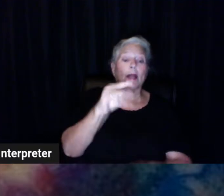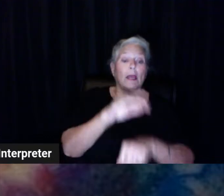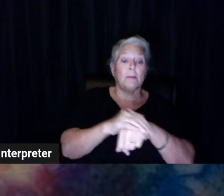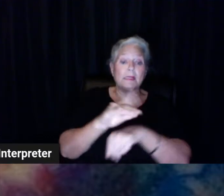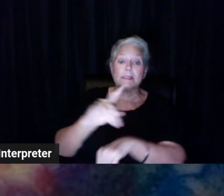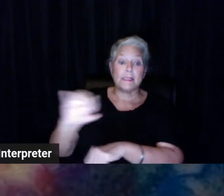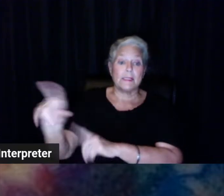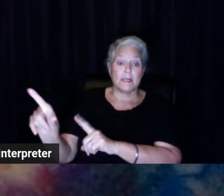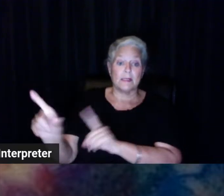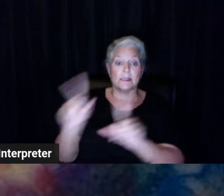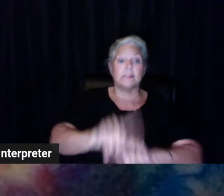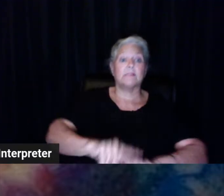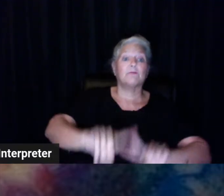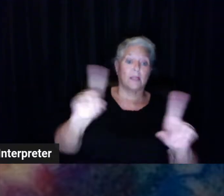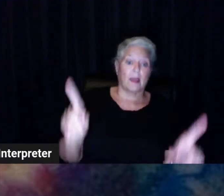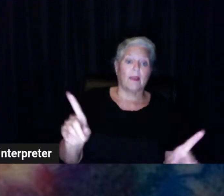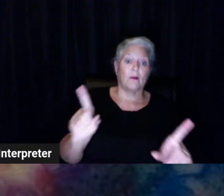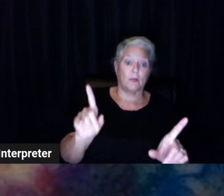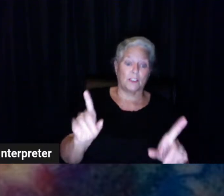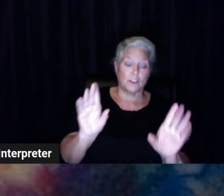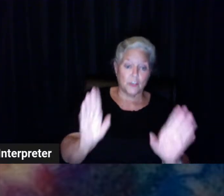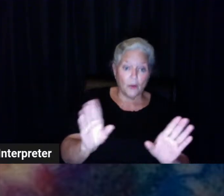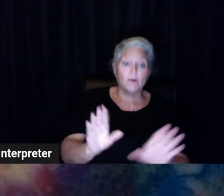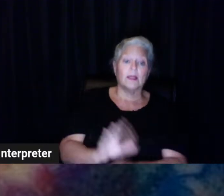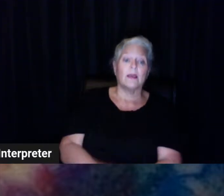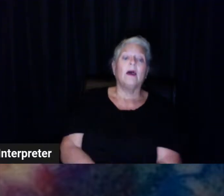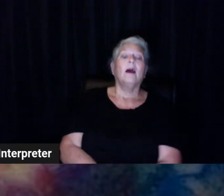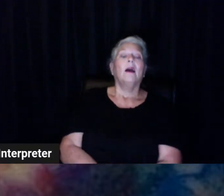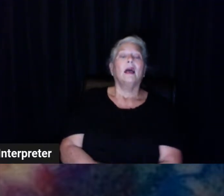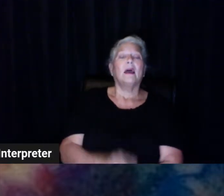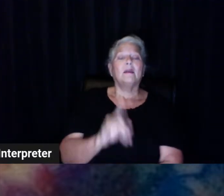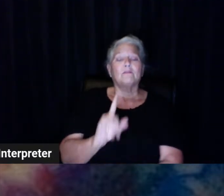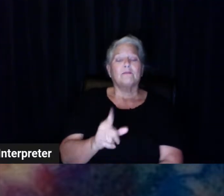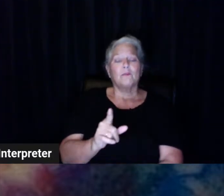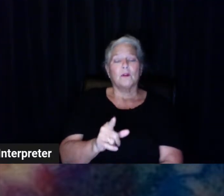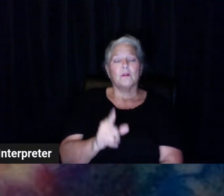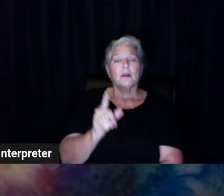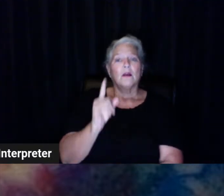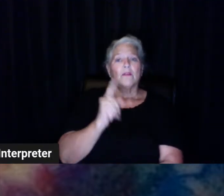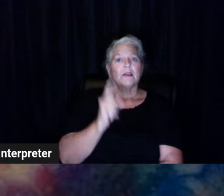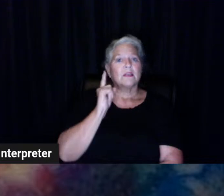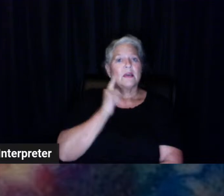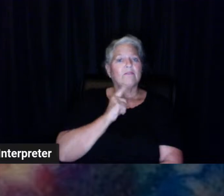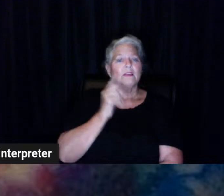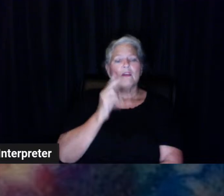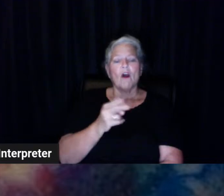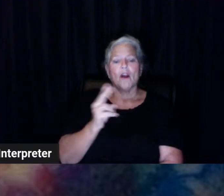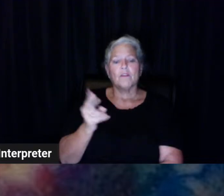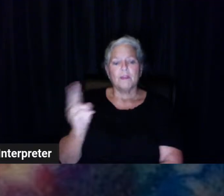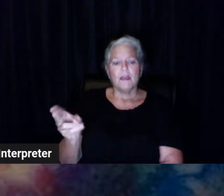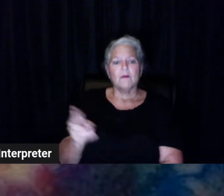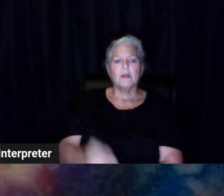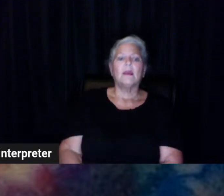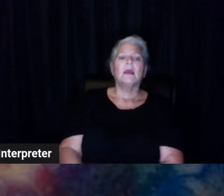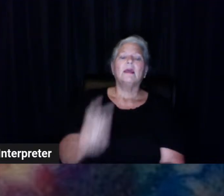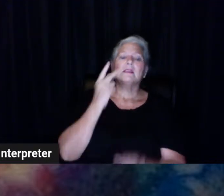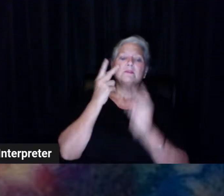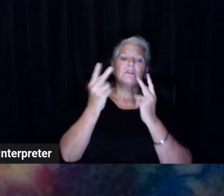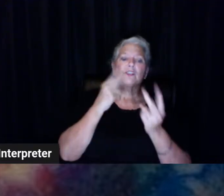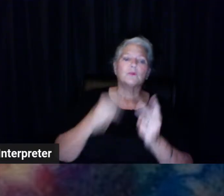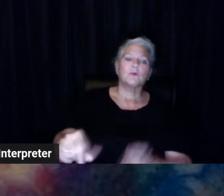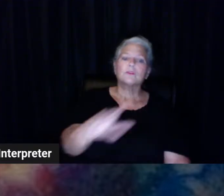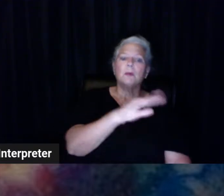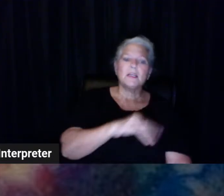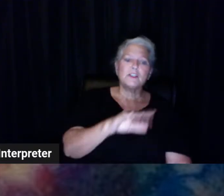not ABCD. It's a different language, totally. And for the deaf and the hard of hearing, it's